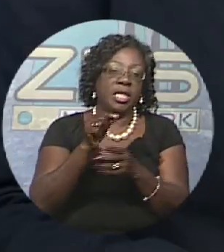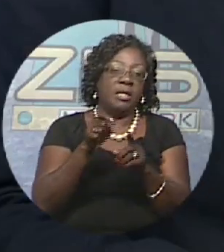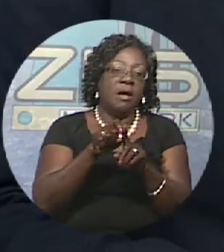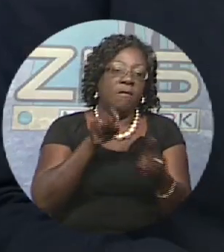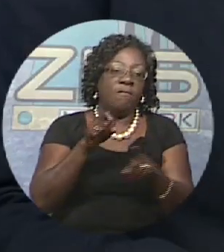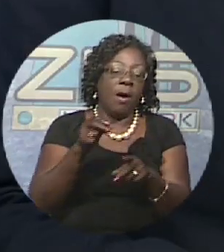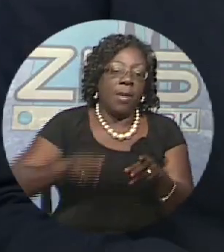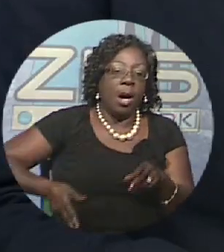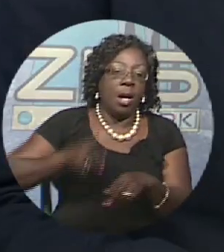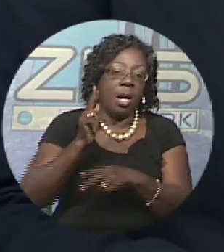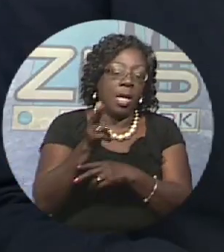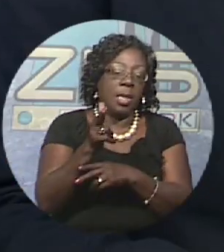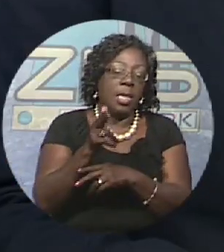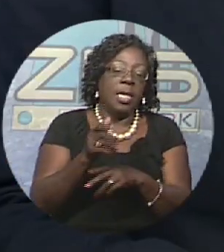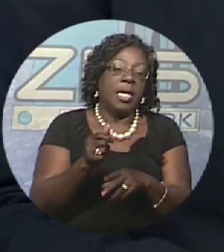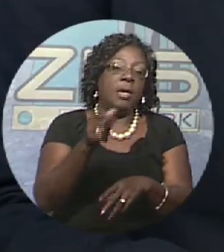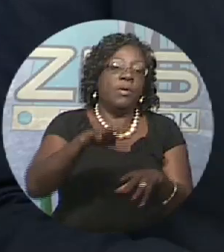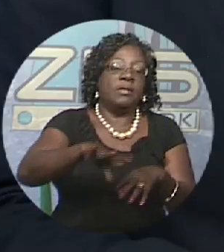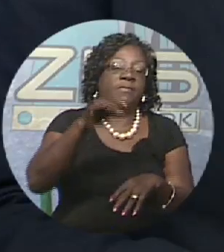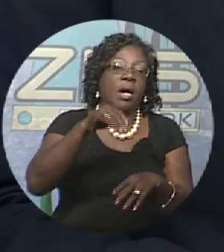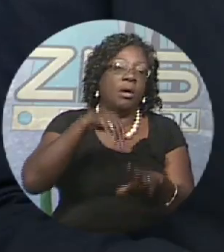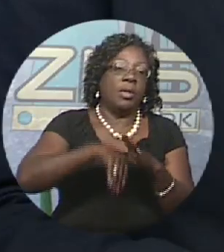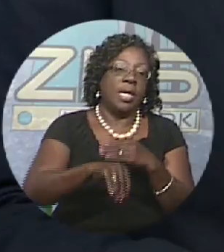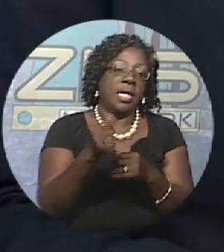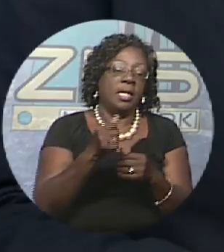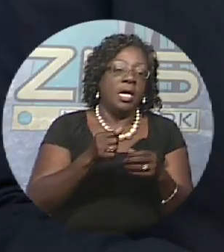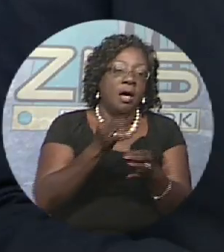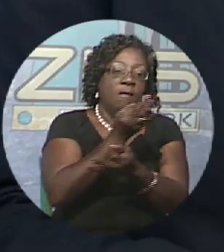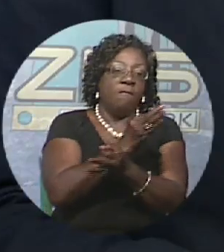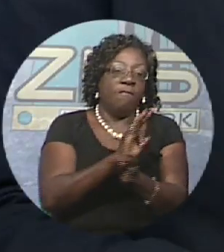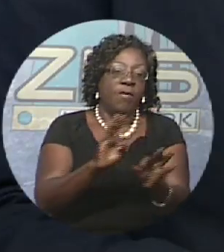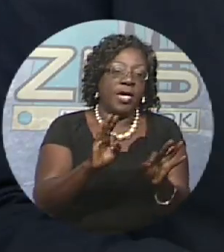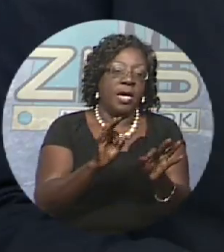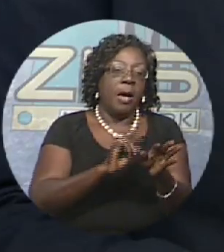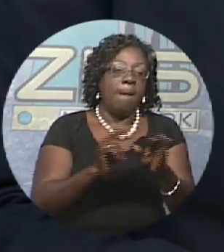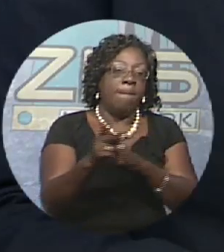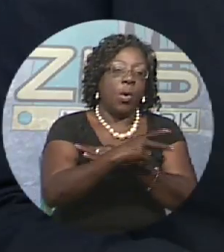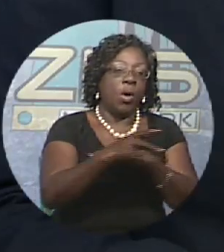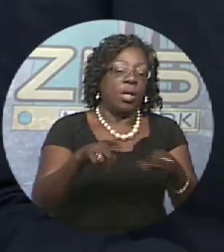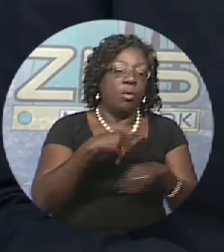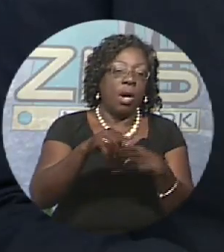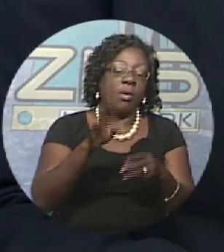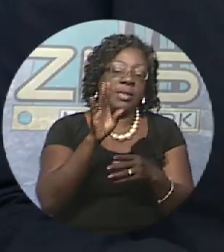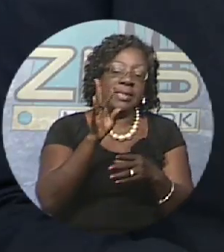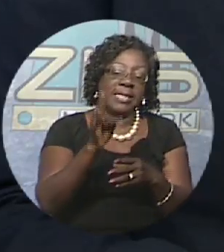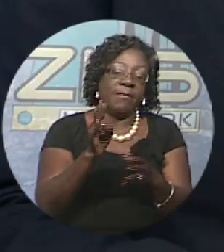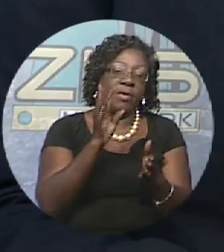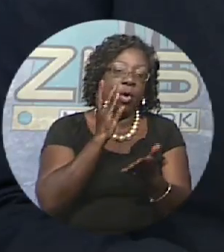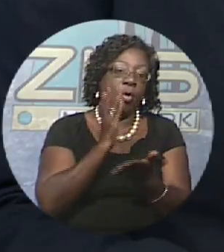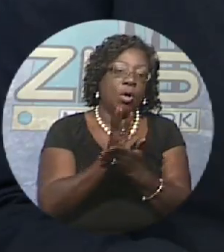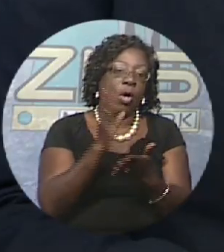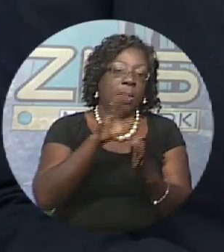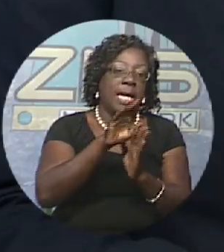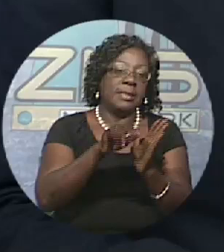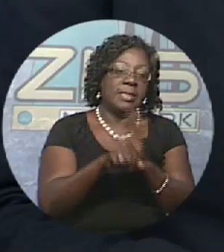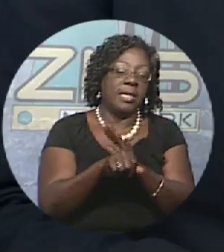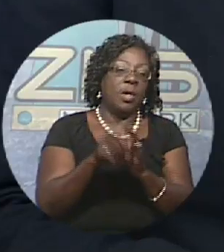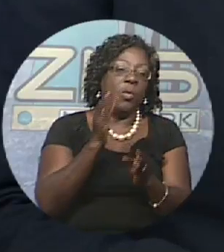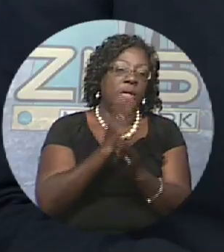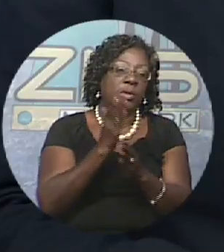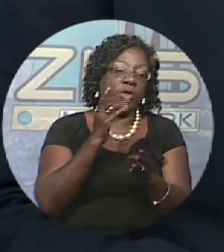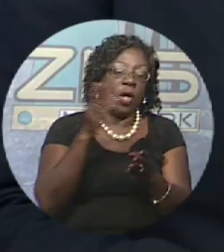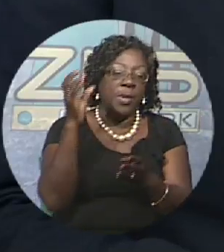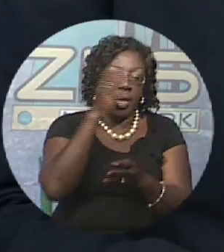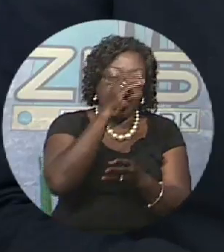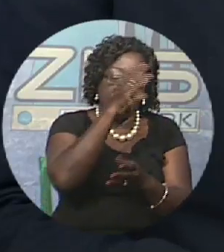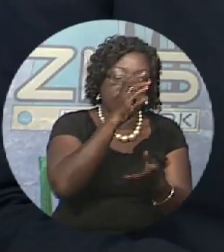42-year-old Nassau resident was traveling from Freeport to New Providence around 7 o'clock last night when he was stopped at the security checkpoint. Police